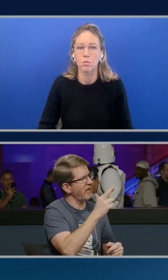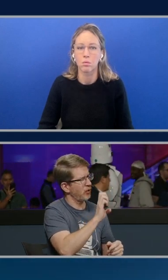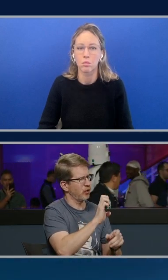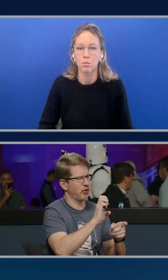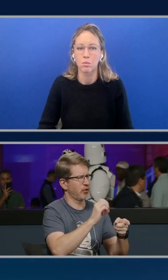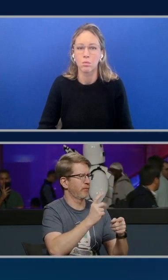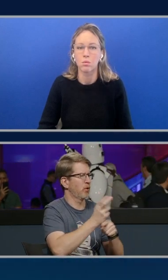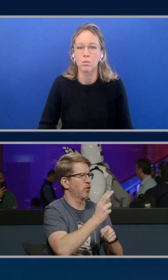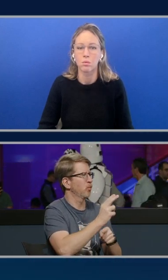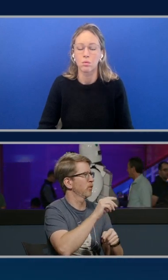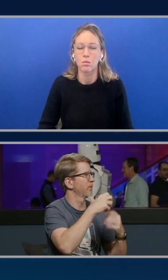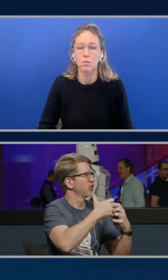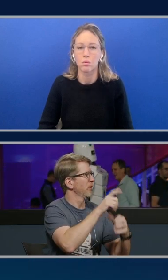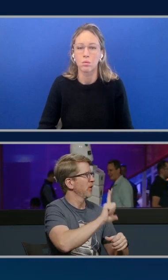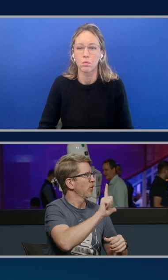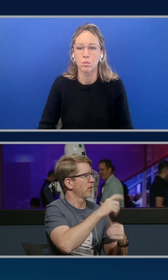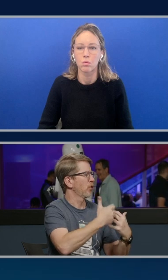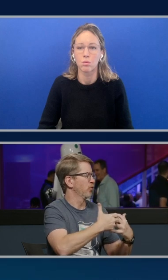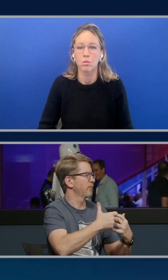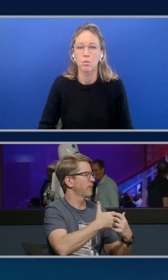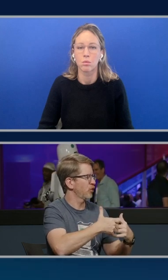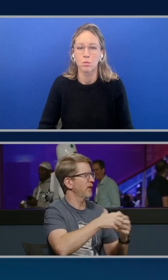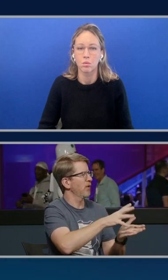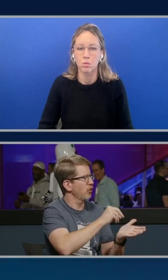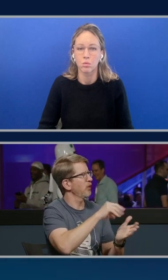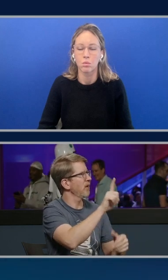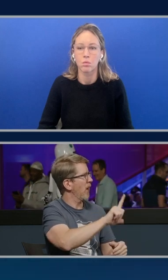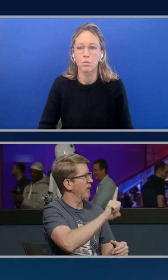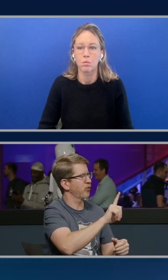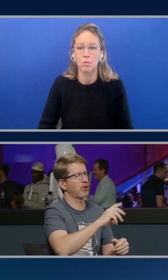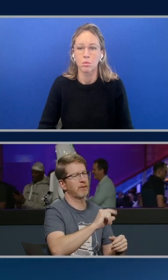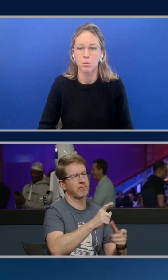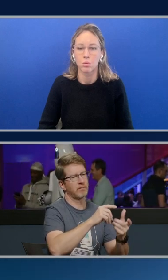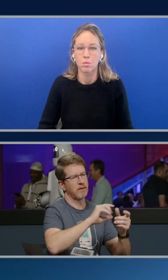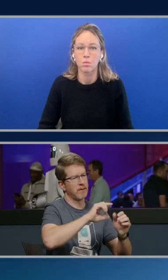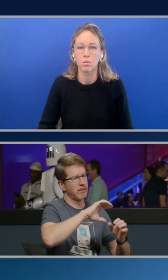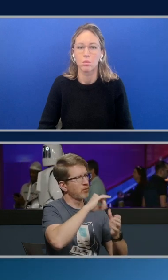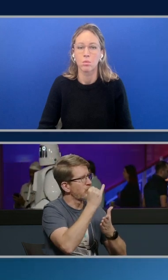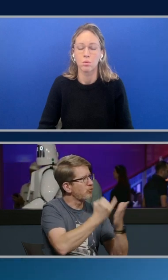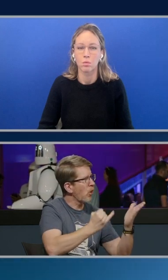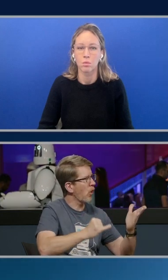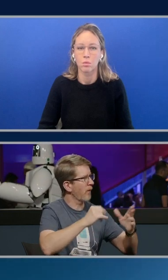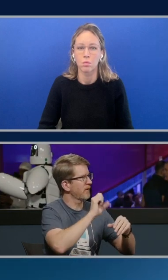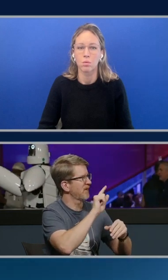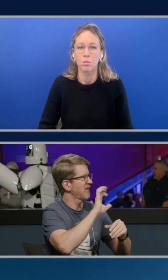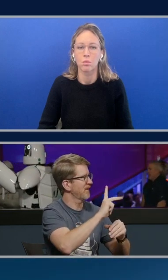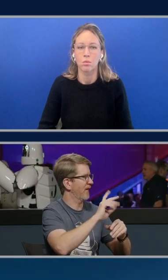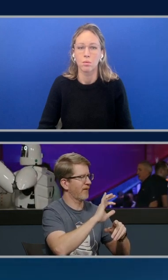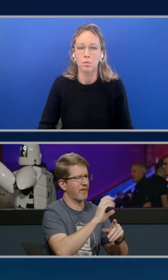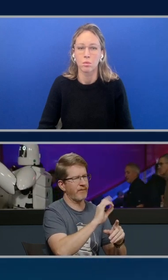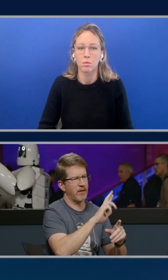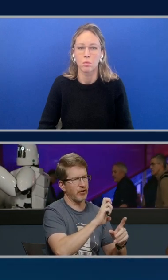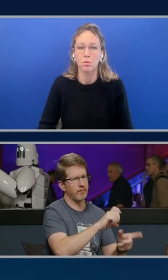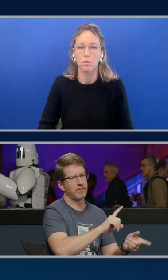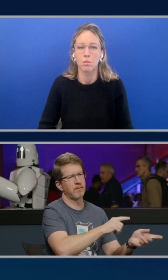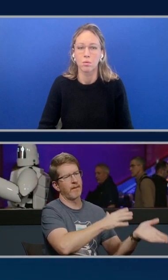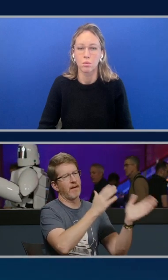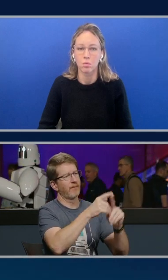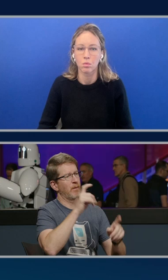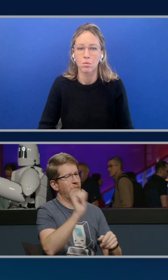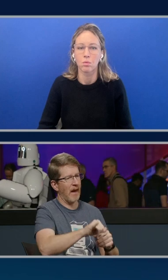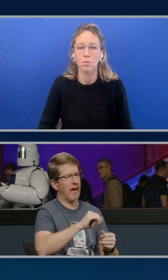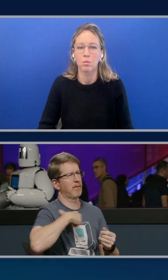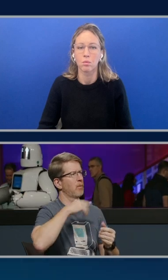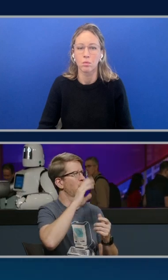gloss. And then below that, we have the stick figure, which is the machine learning library. That is drawing out that stick figure